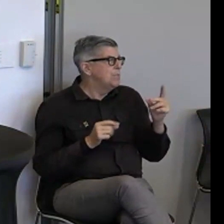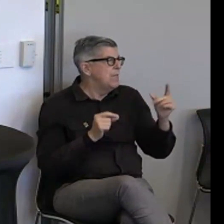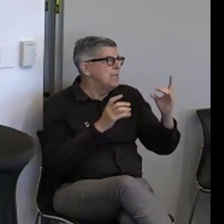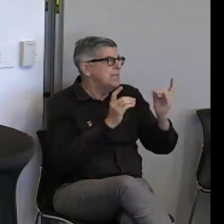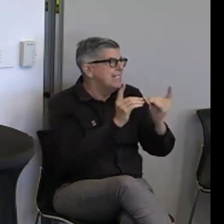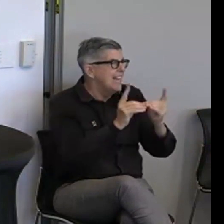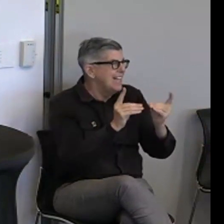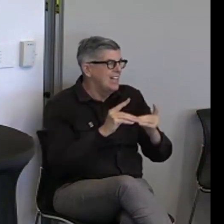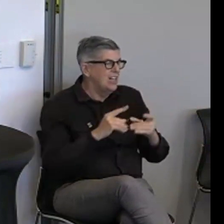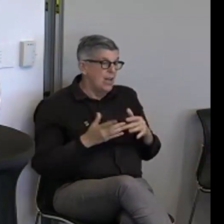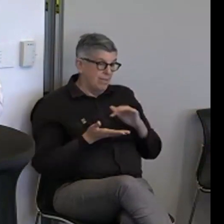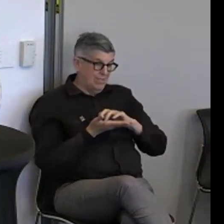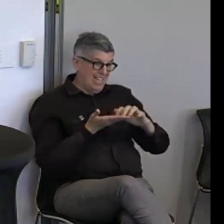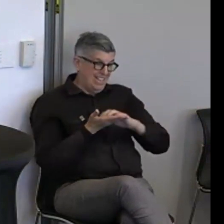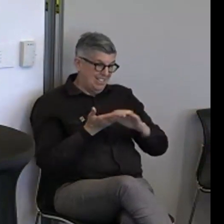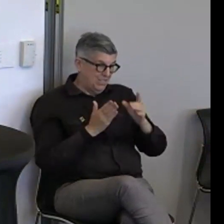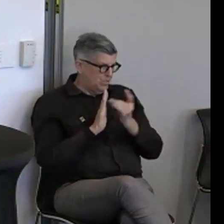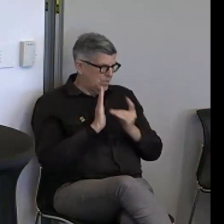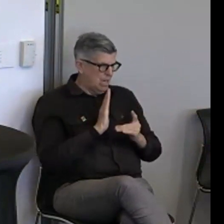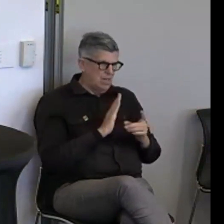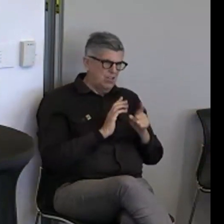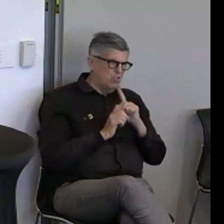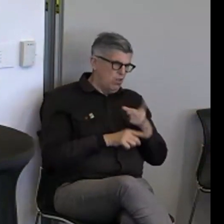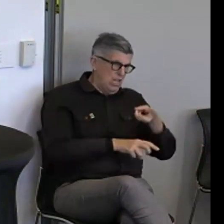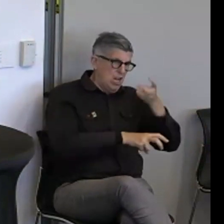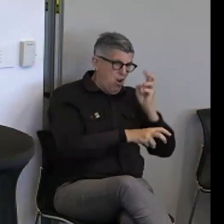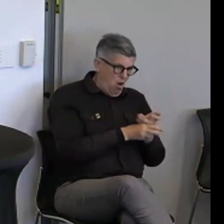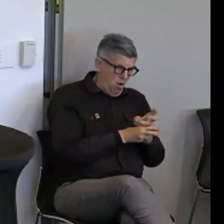tactile design, those are really hard, and